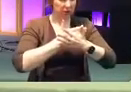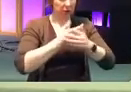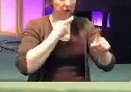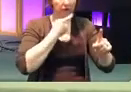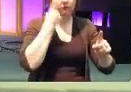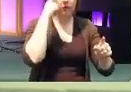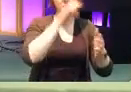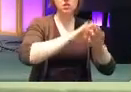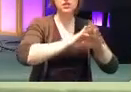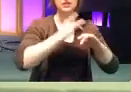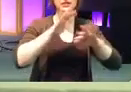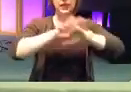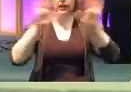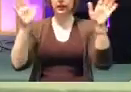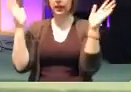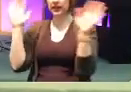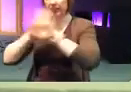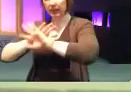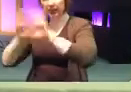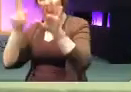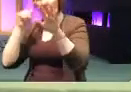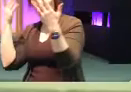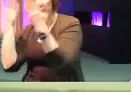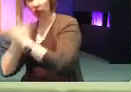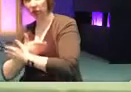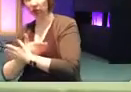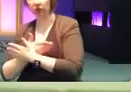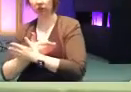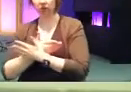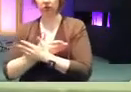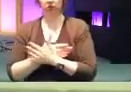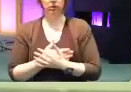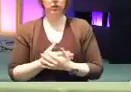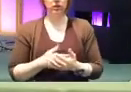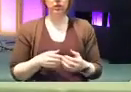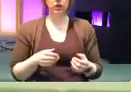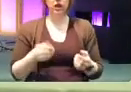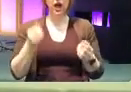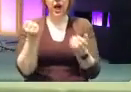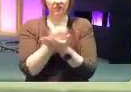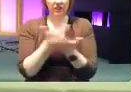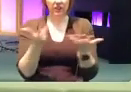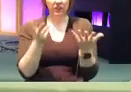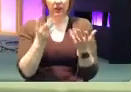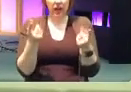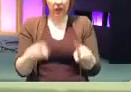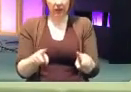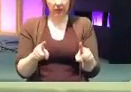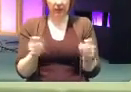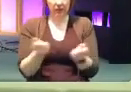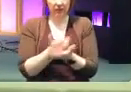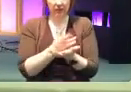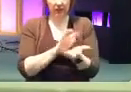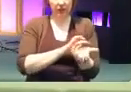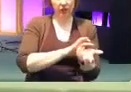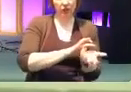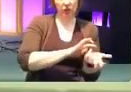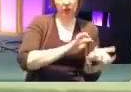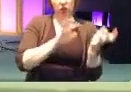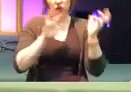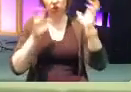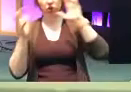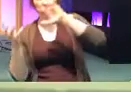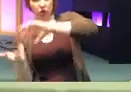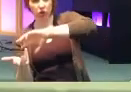you know what? There's coming a time when everything is going to be completely shifted. And people are going to be involved